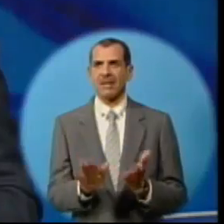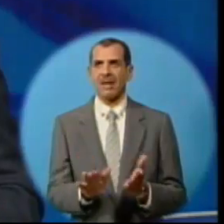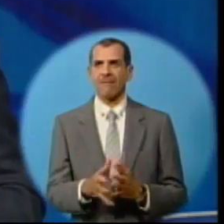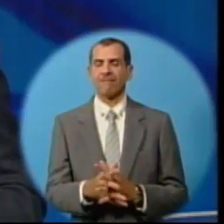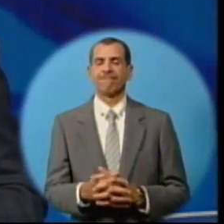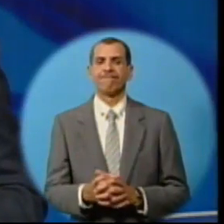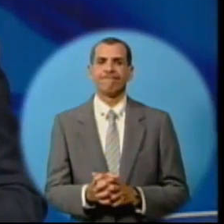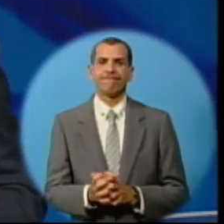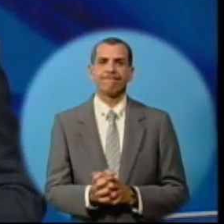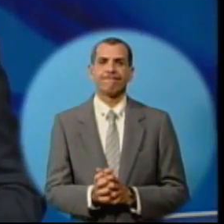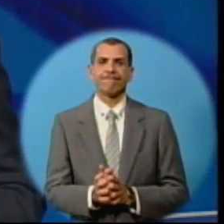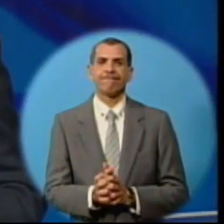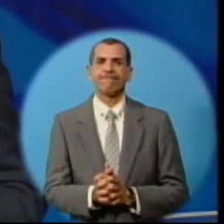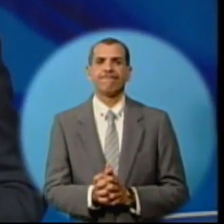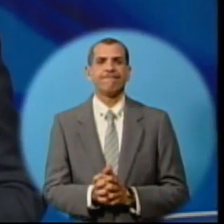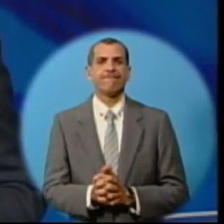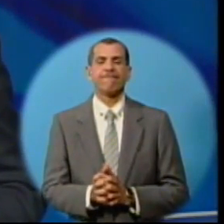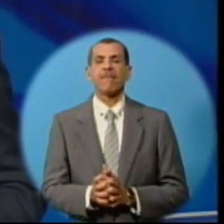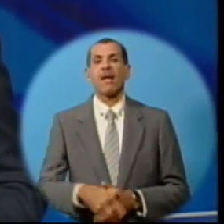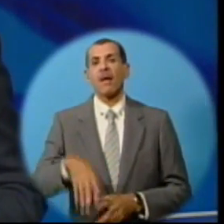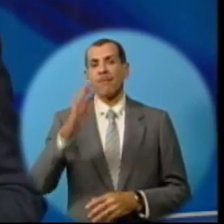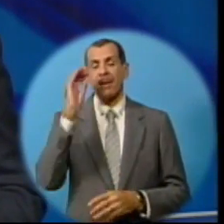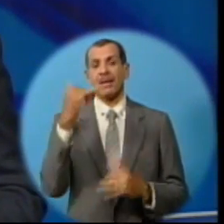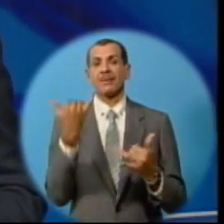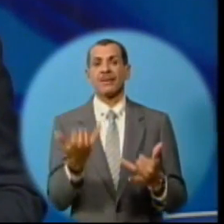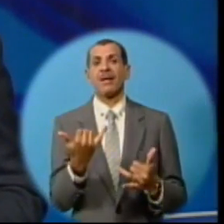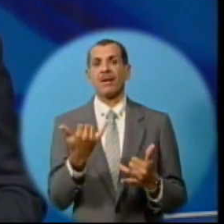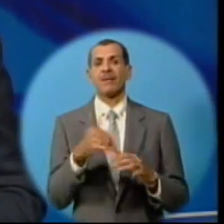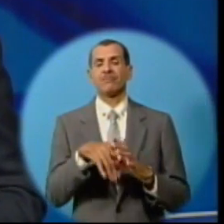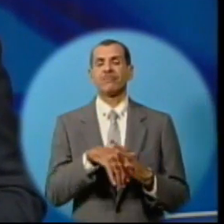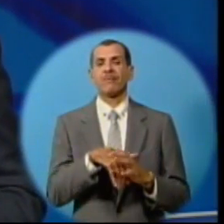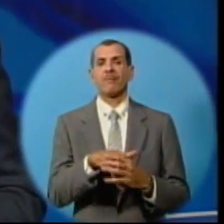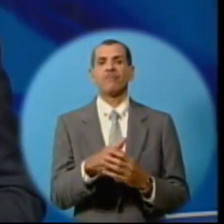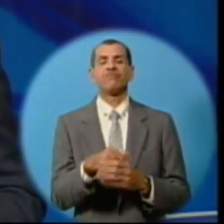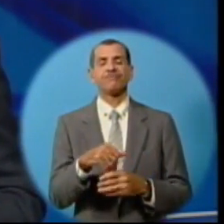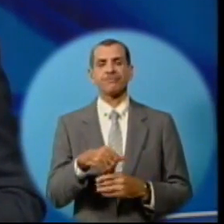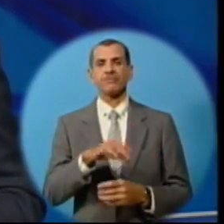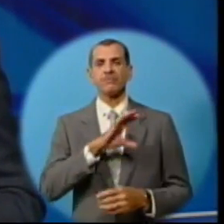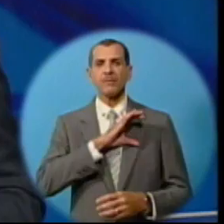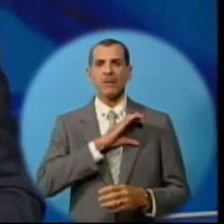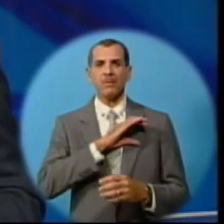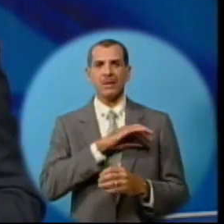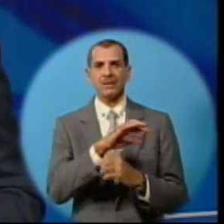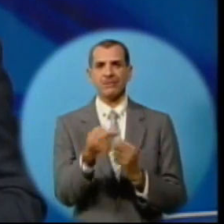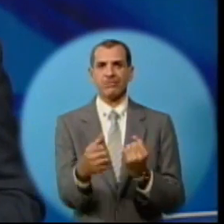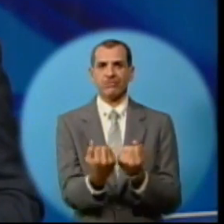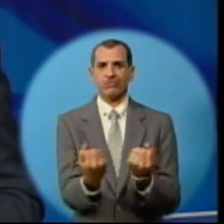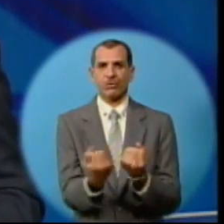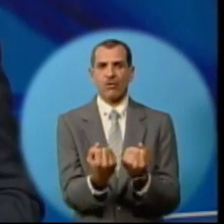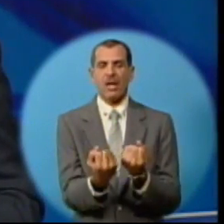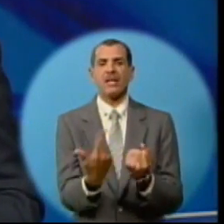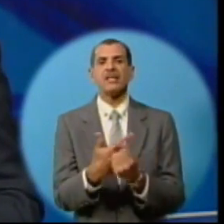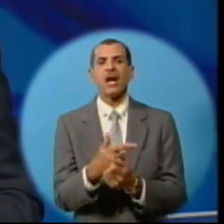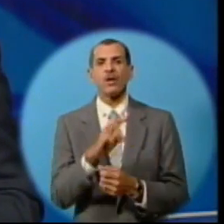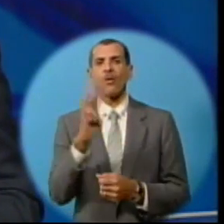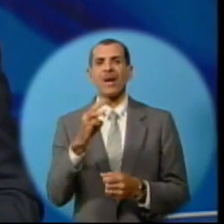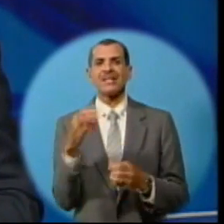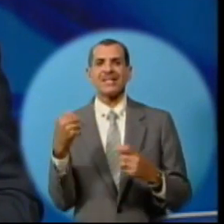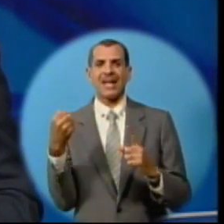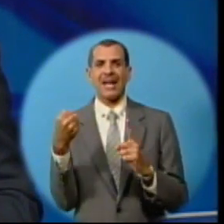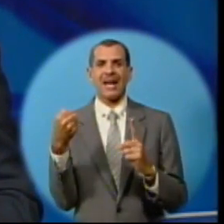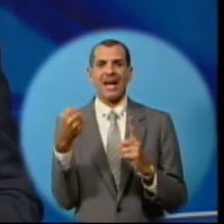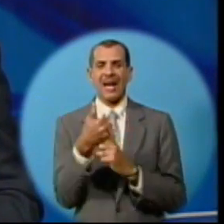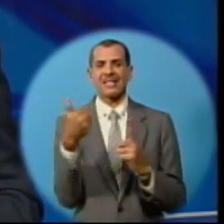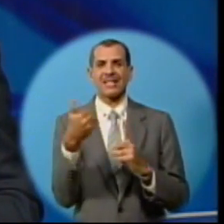man's death. A man is currently in custody, assisting with investigations into Wednesday's accident that claimed the life